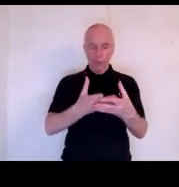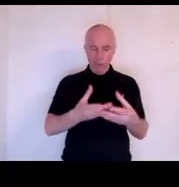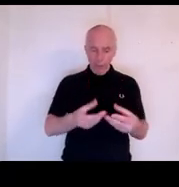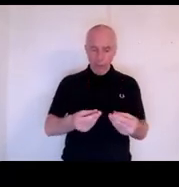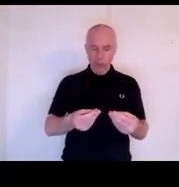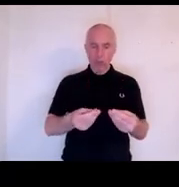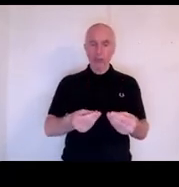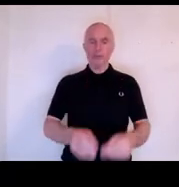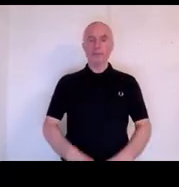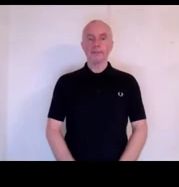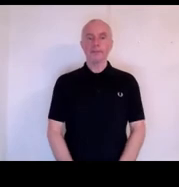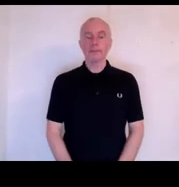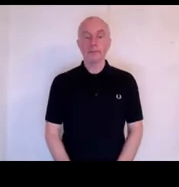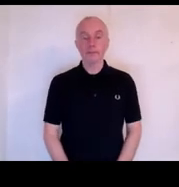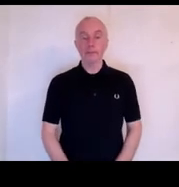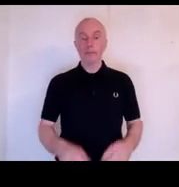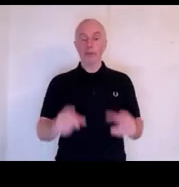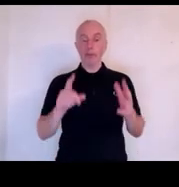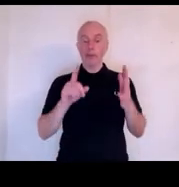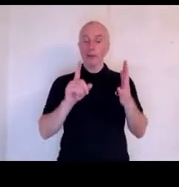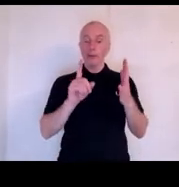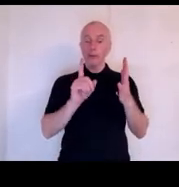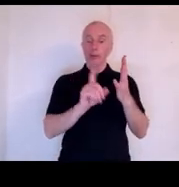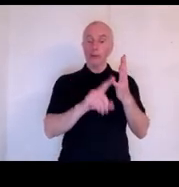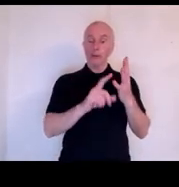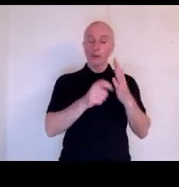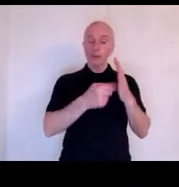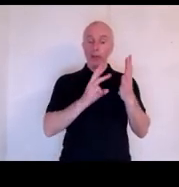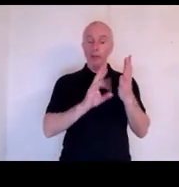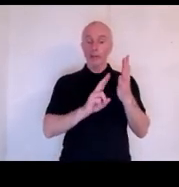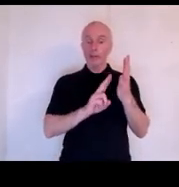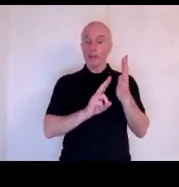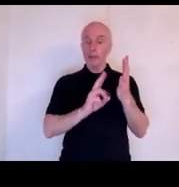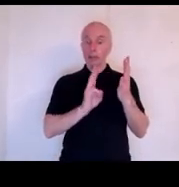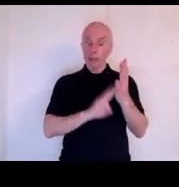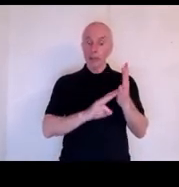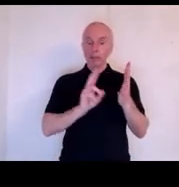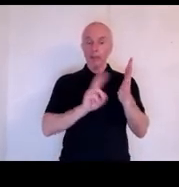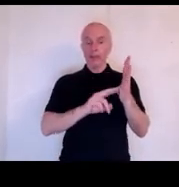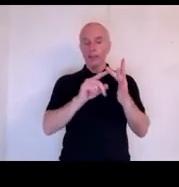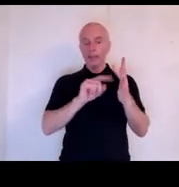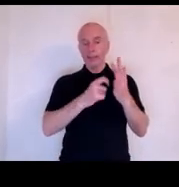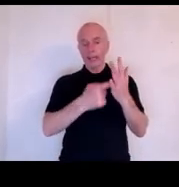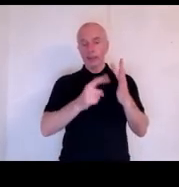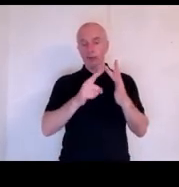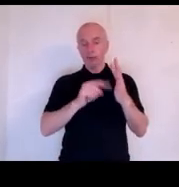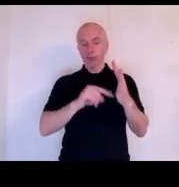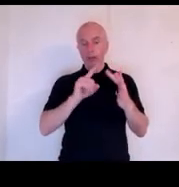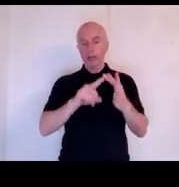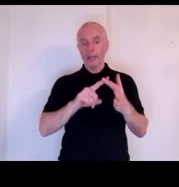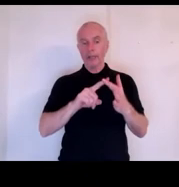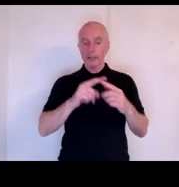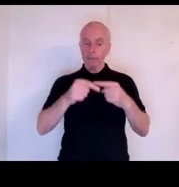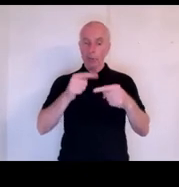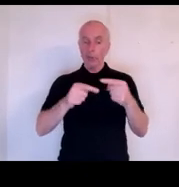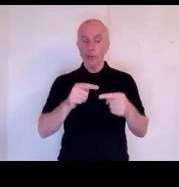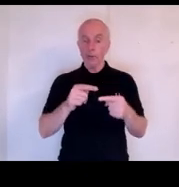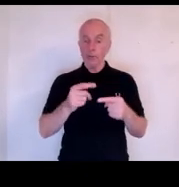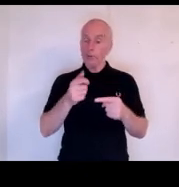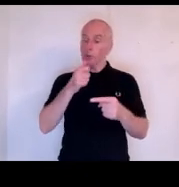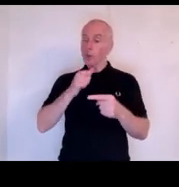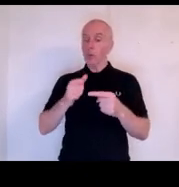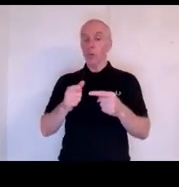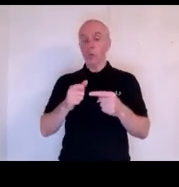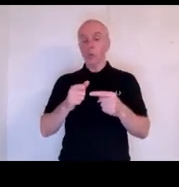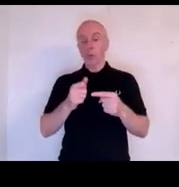But uranium nitride fuel starts to use new materials, new materials that we haven't used in significant amounts in the reactor before. And so therefore,